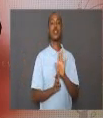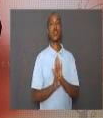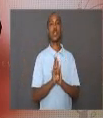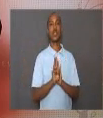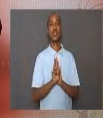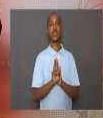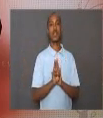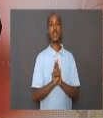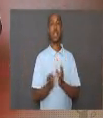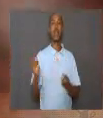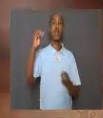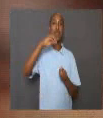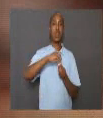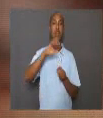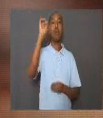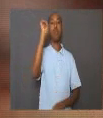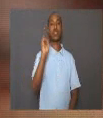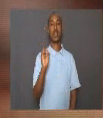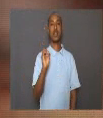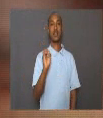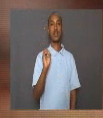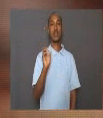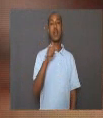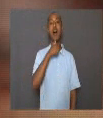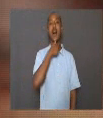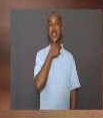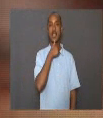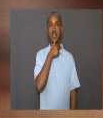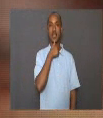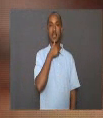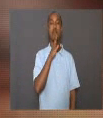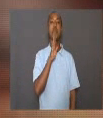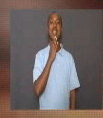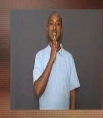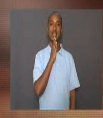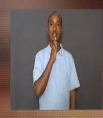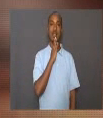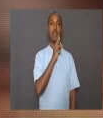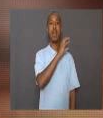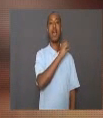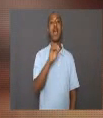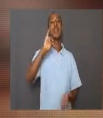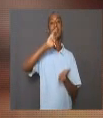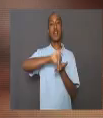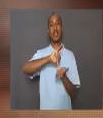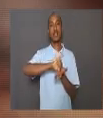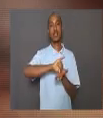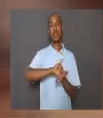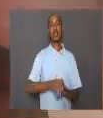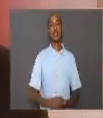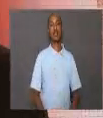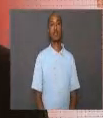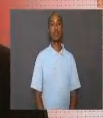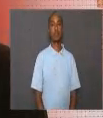unit, including oxides, acids, bases, and salts.